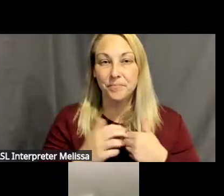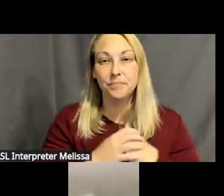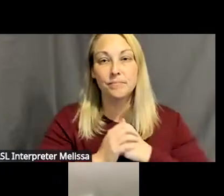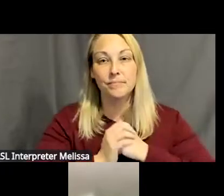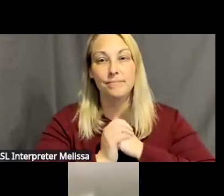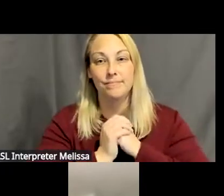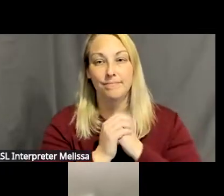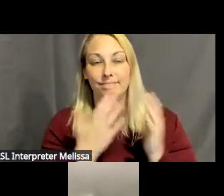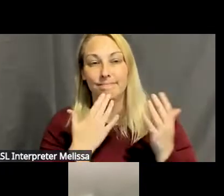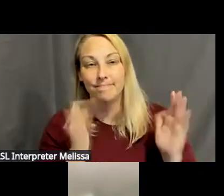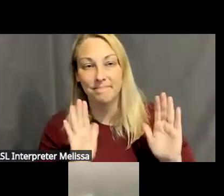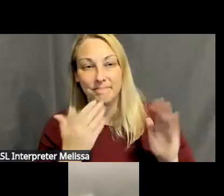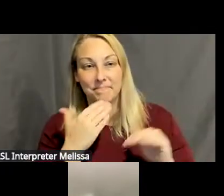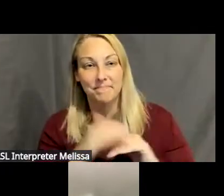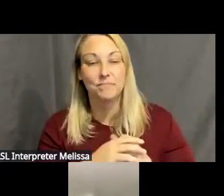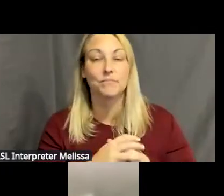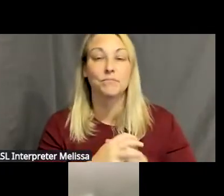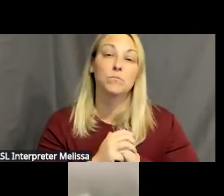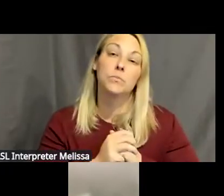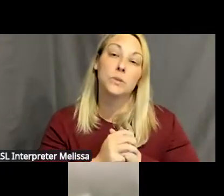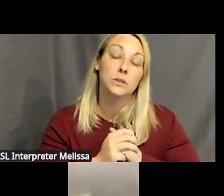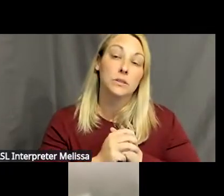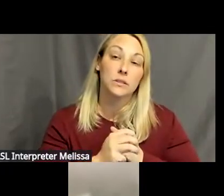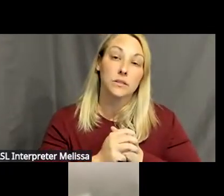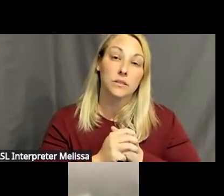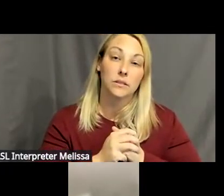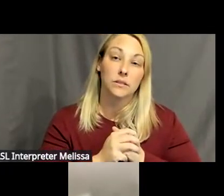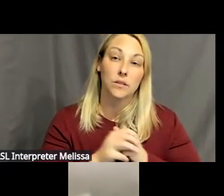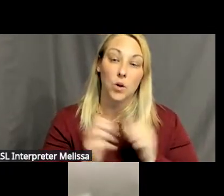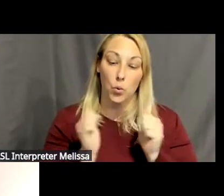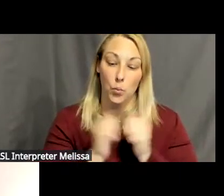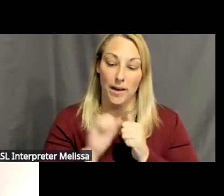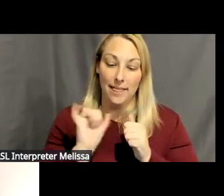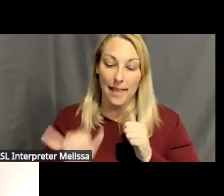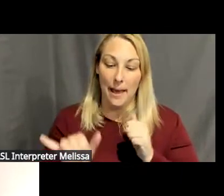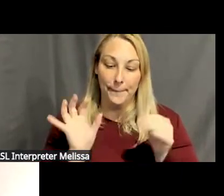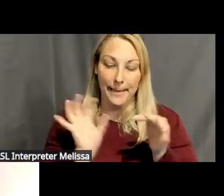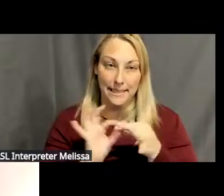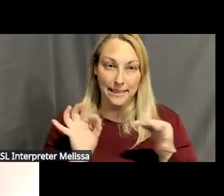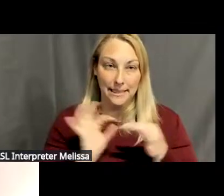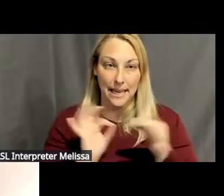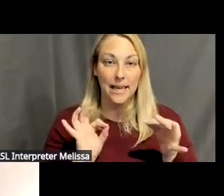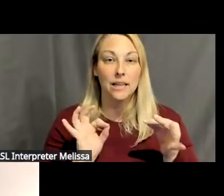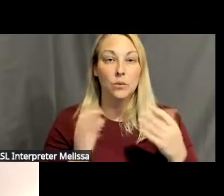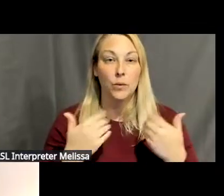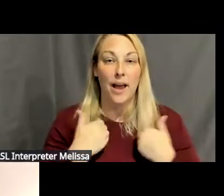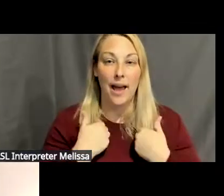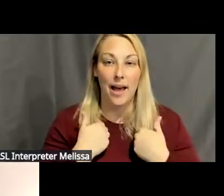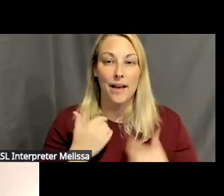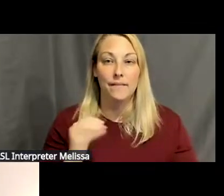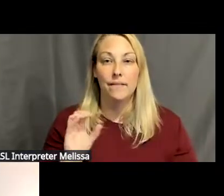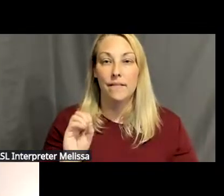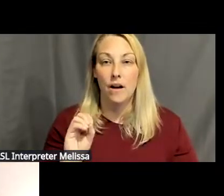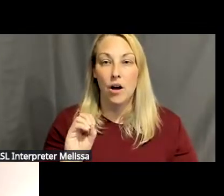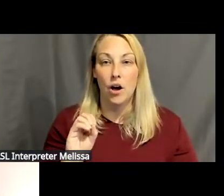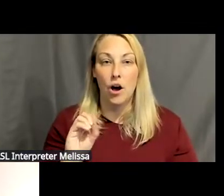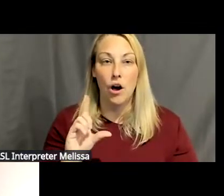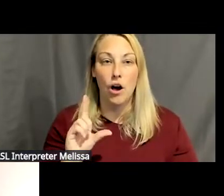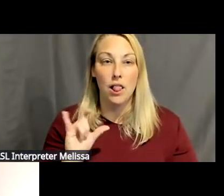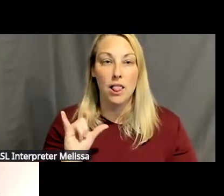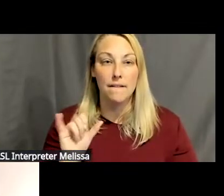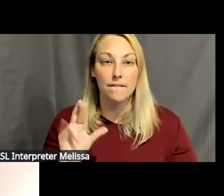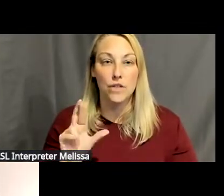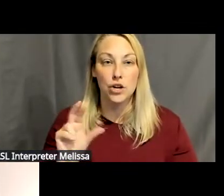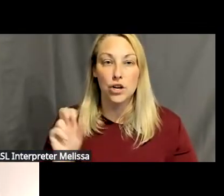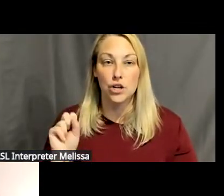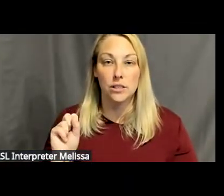one. With that being said, we do have Mr. Oliver Stout here for the councilmember's office.